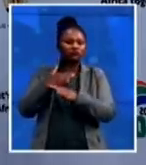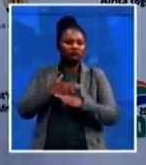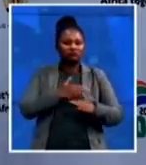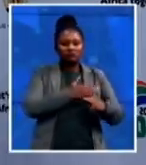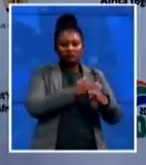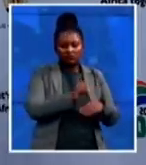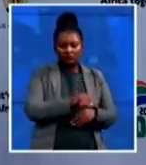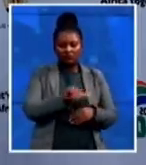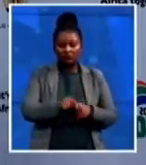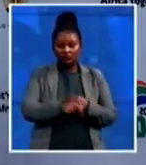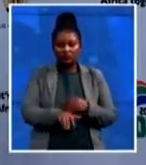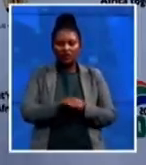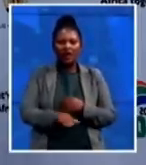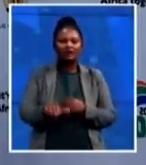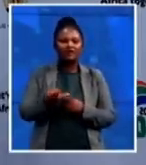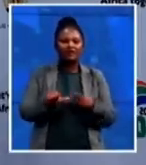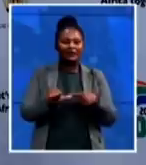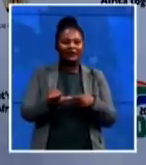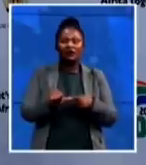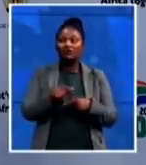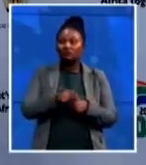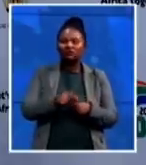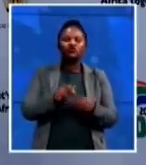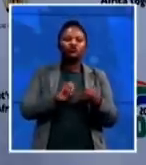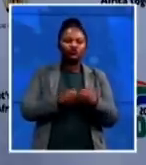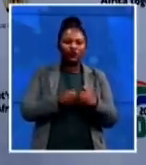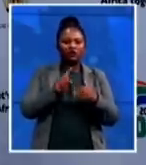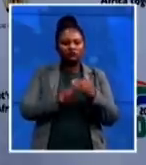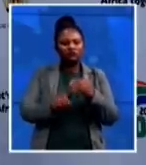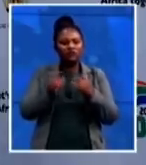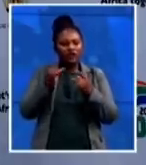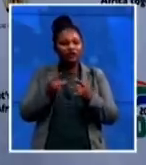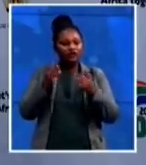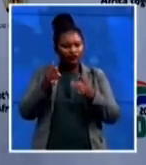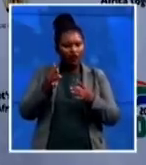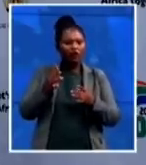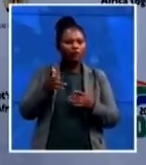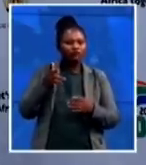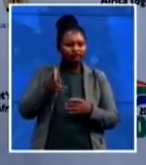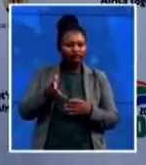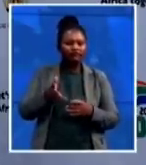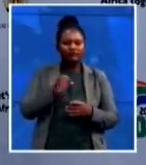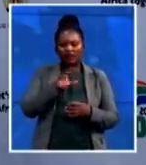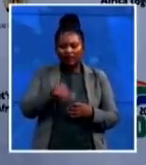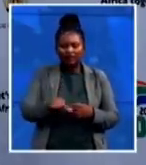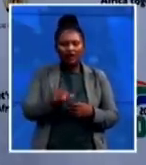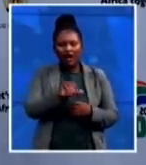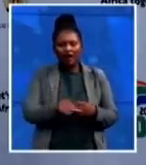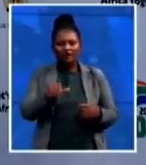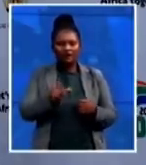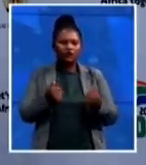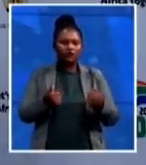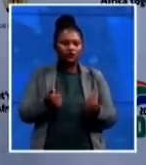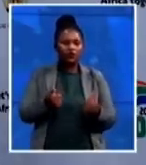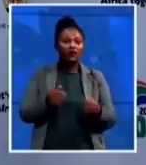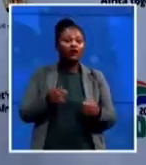pronouncements of the scientific outcomes. You know, sometimes Africa has been undermined for a long time.